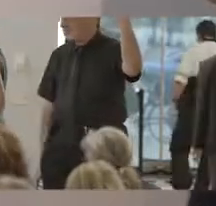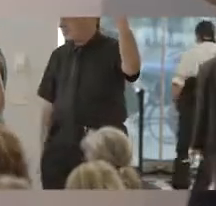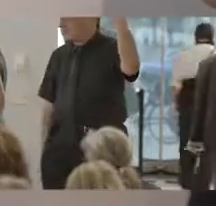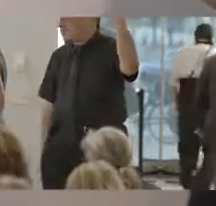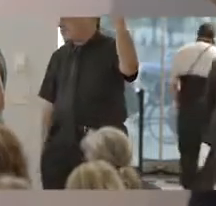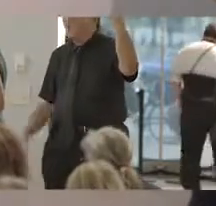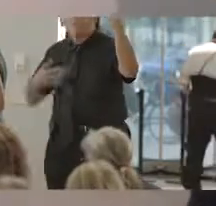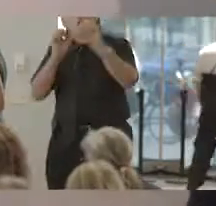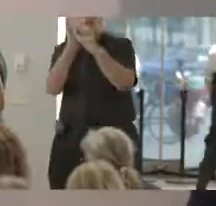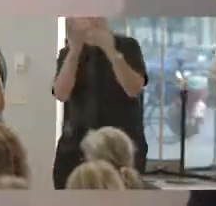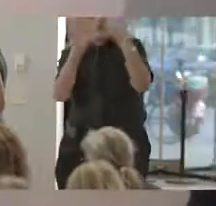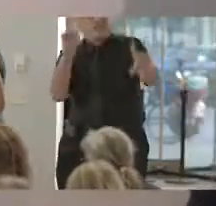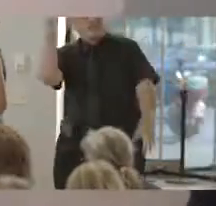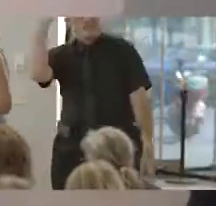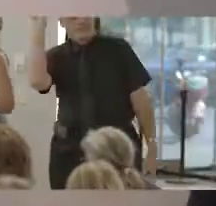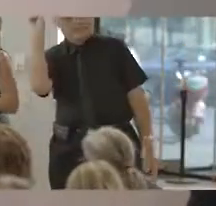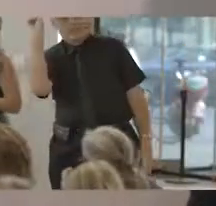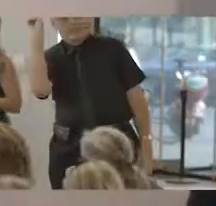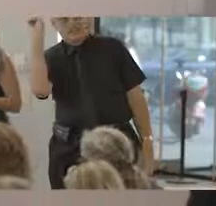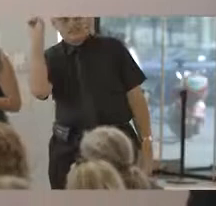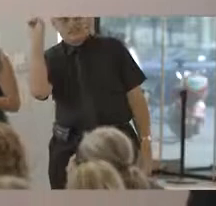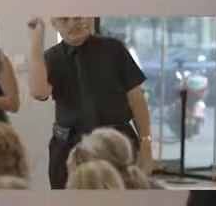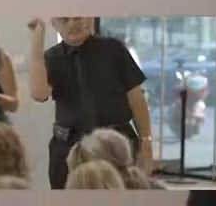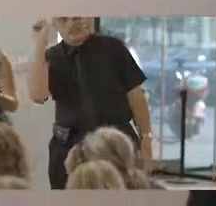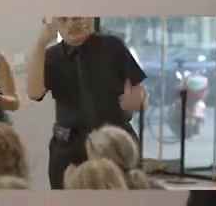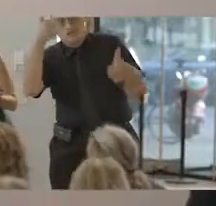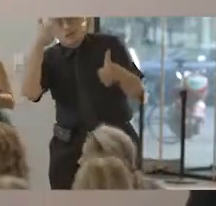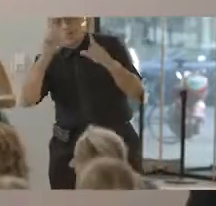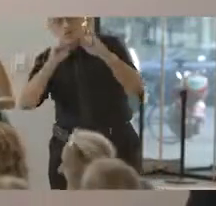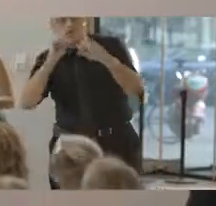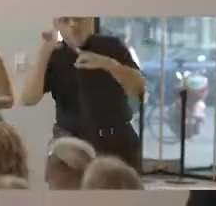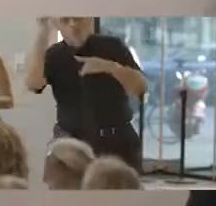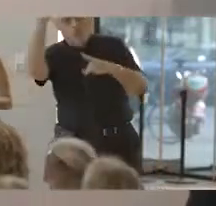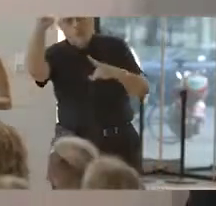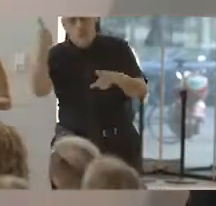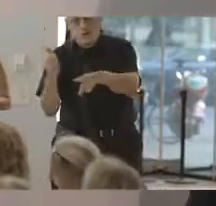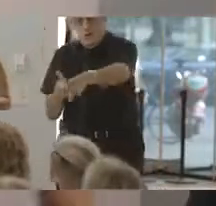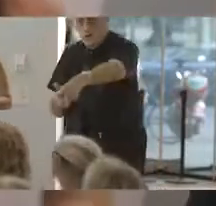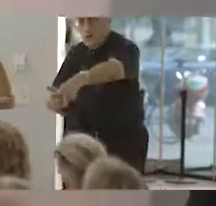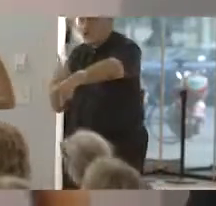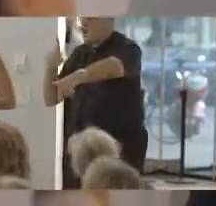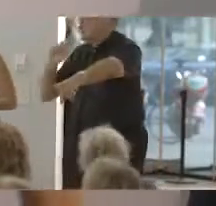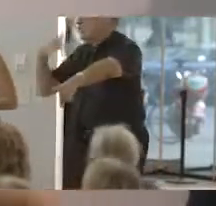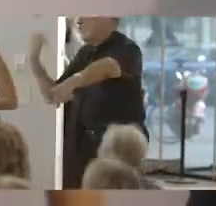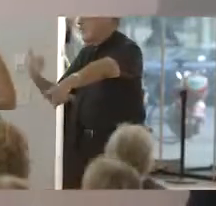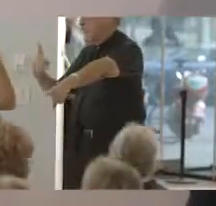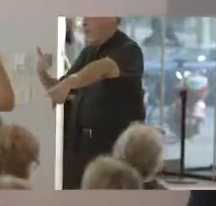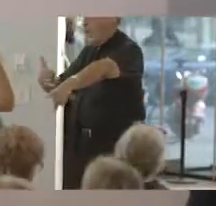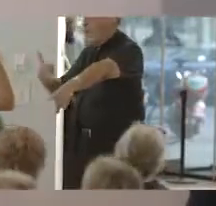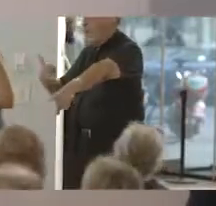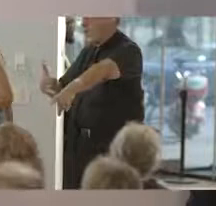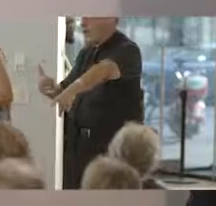You know, my job right now is to clarify this image, and that's a great conversation for further conversation in the back. Absolutely.